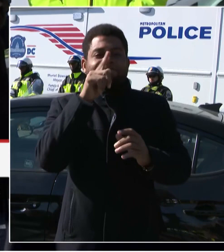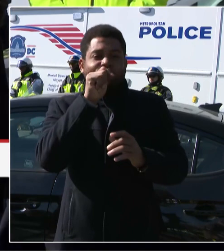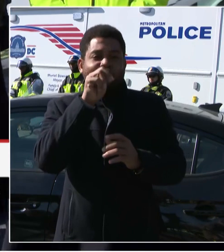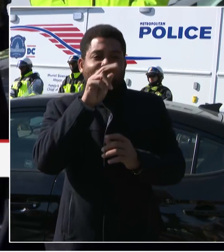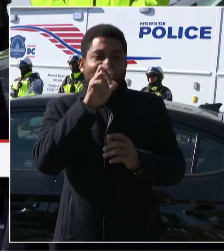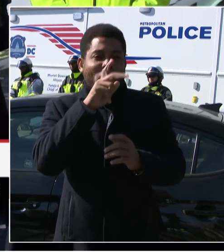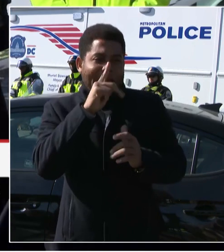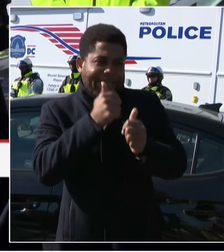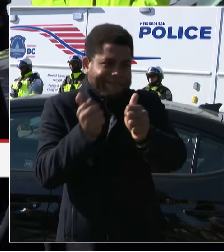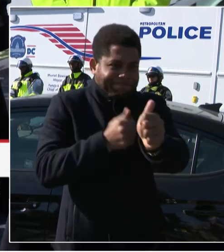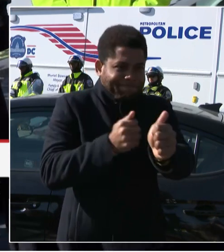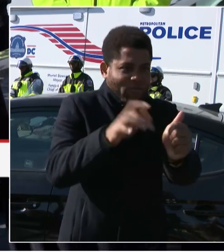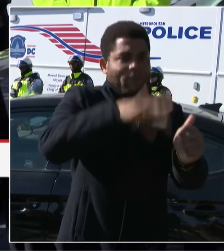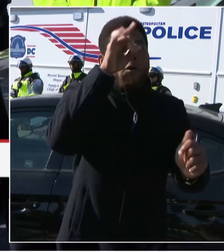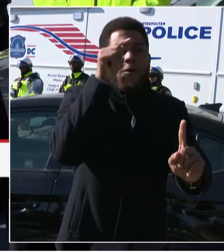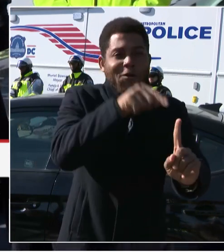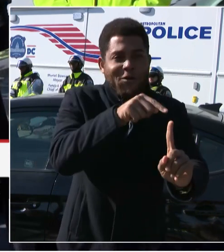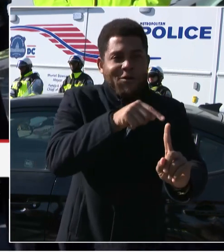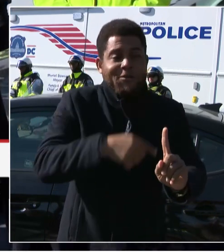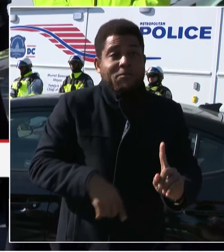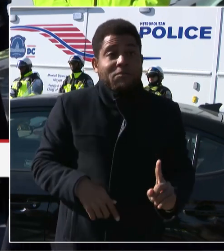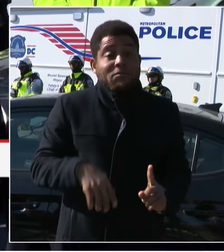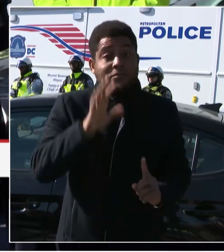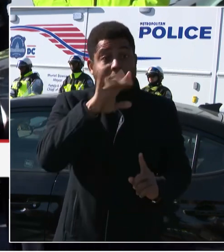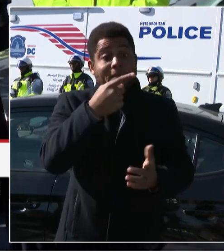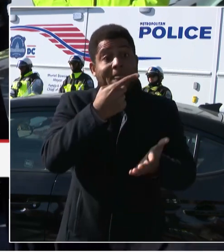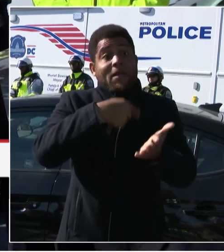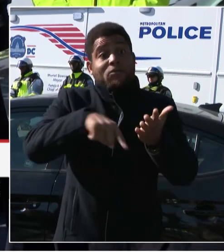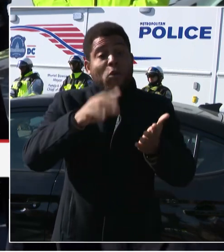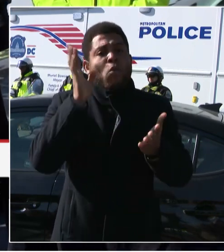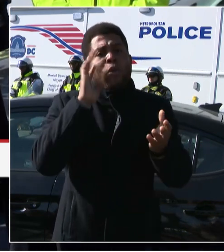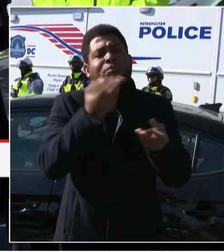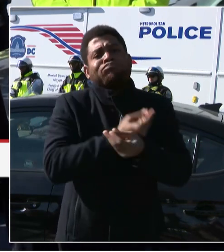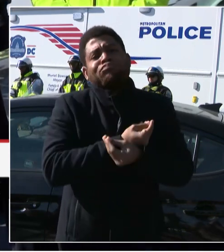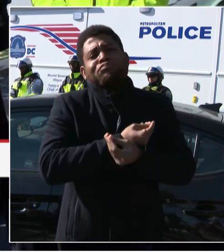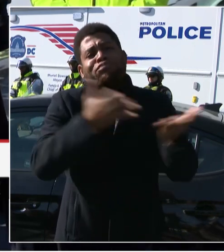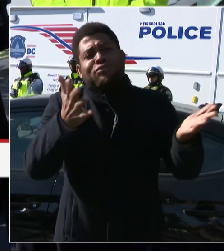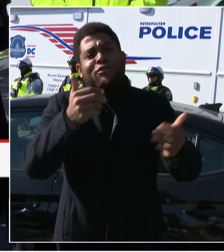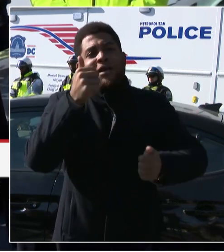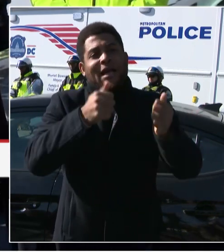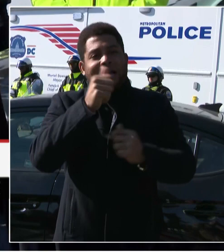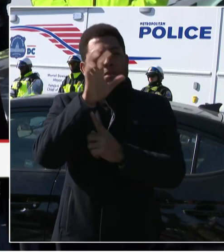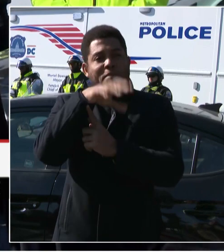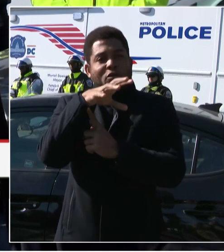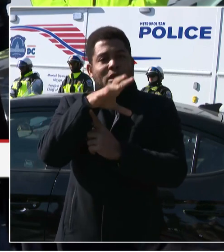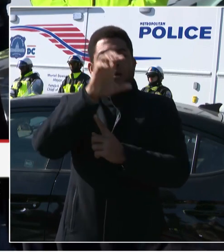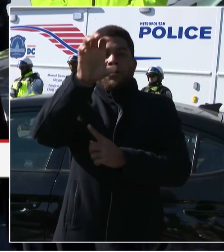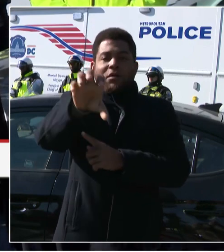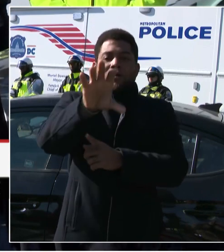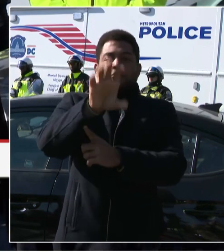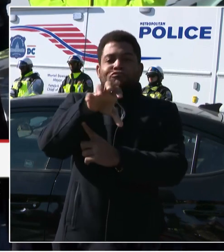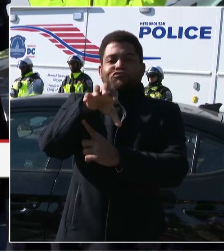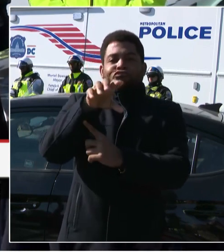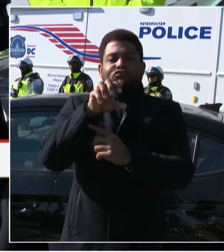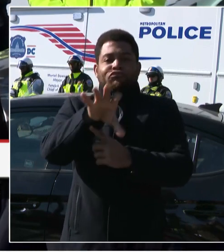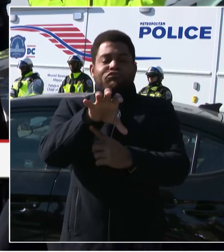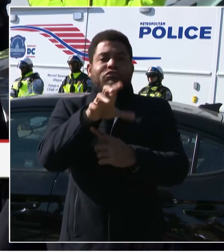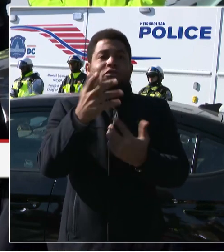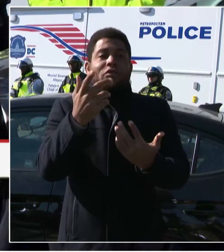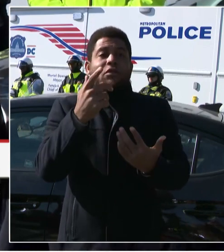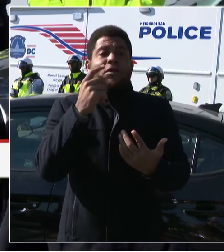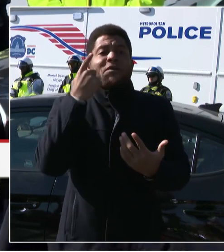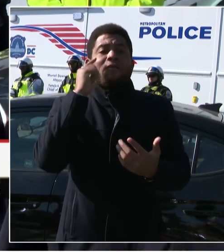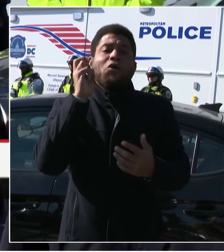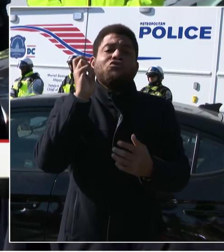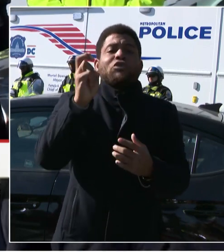begin distributing dash cams to rideshare drivers and delivery drivers. Again, so that those